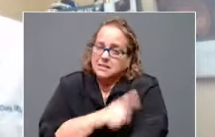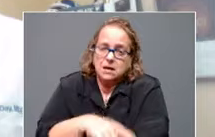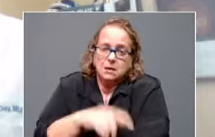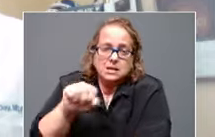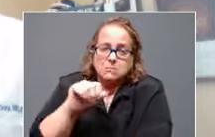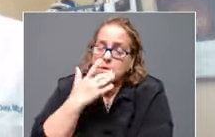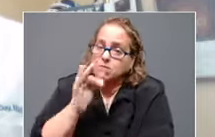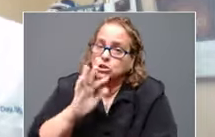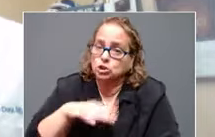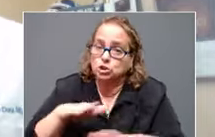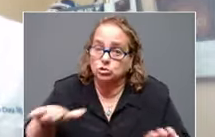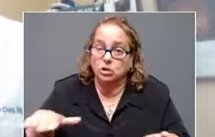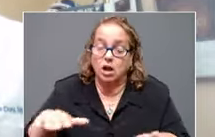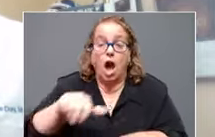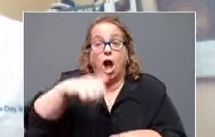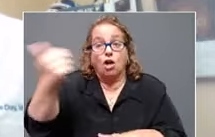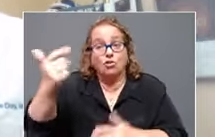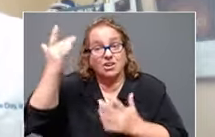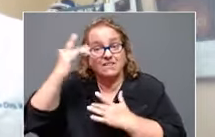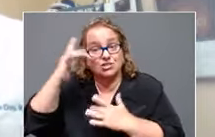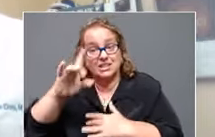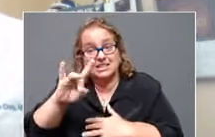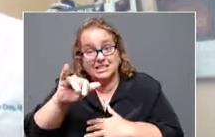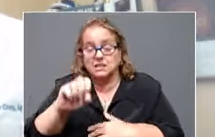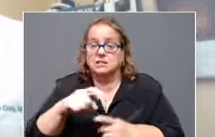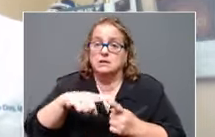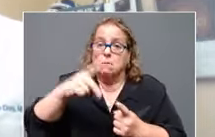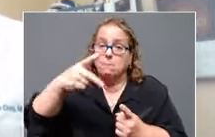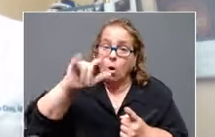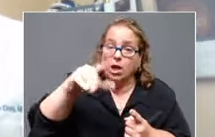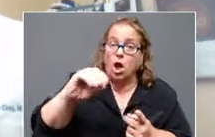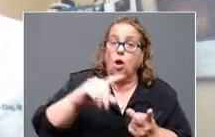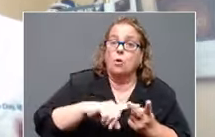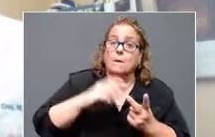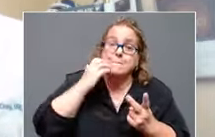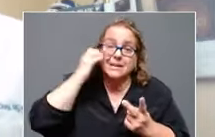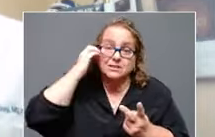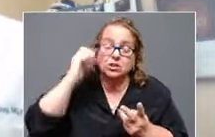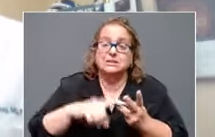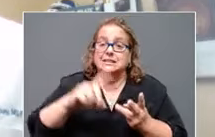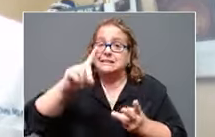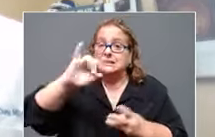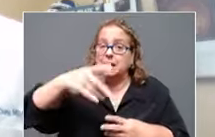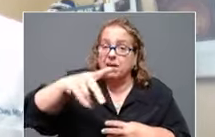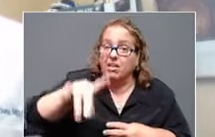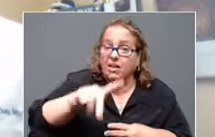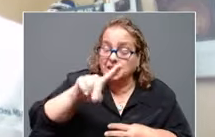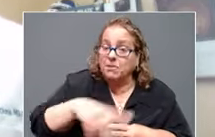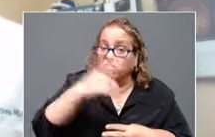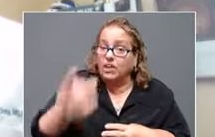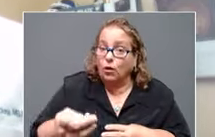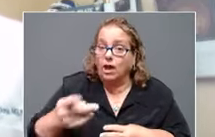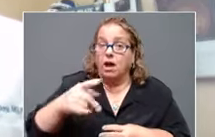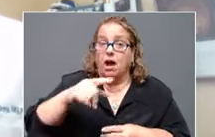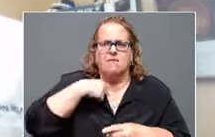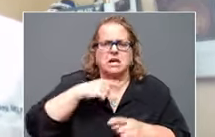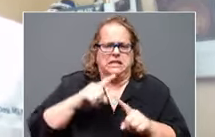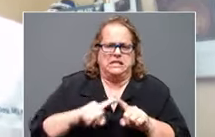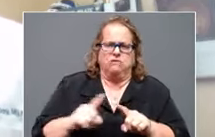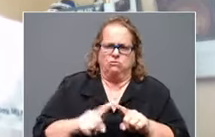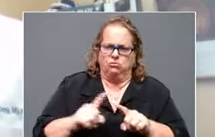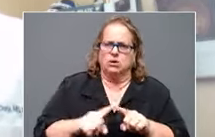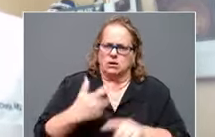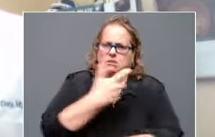both here and at Louisville, are seeing bed spaces being taken up by a variety of illnesses that typically we would see only in